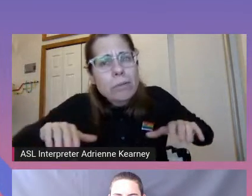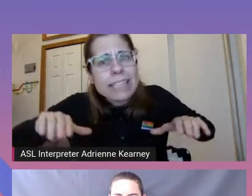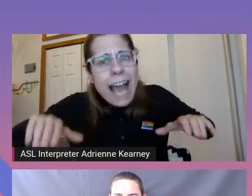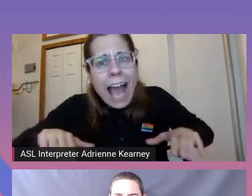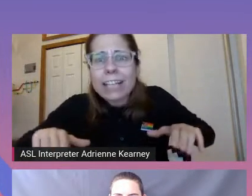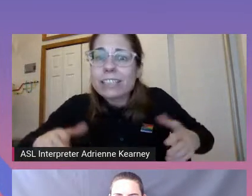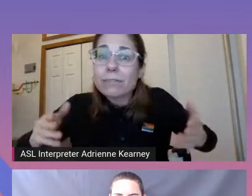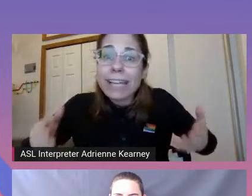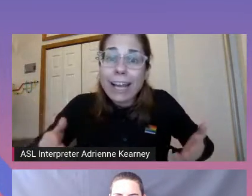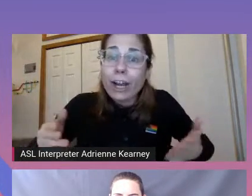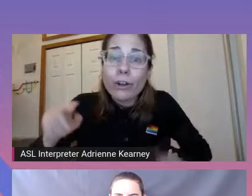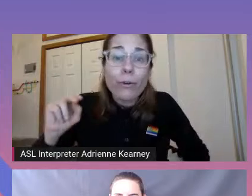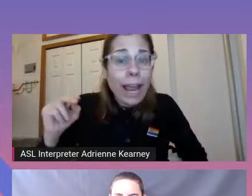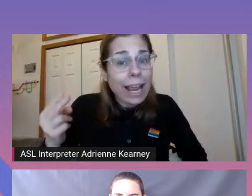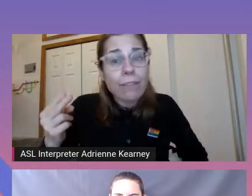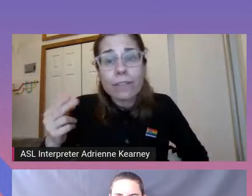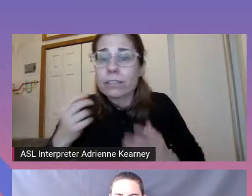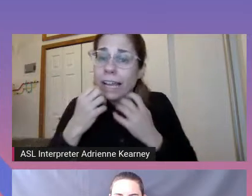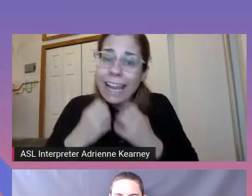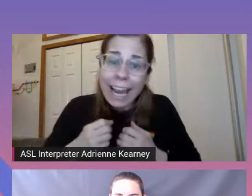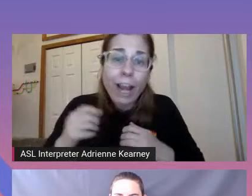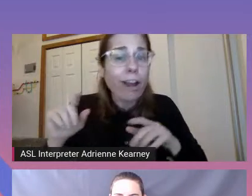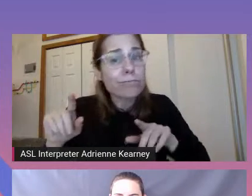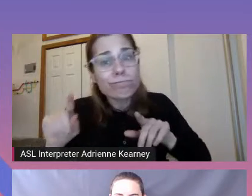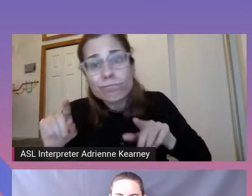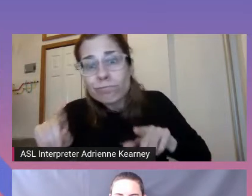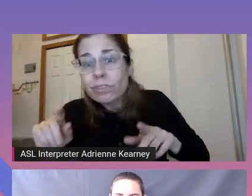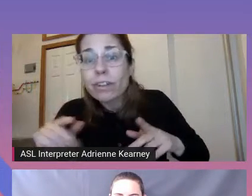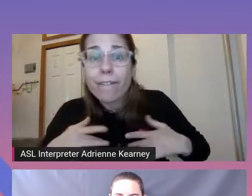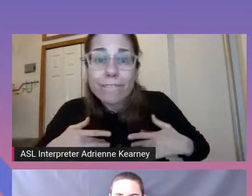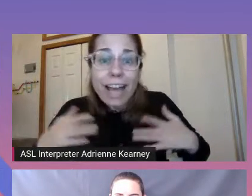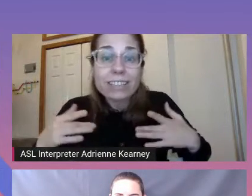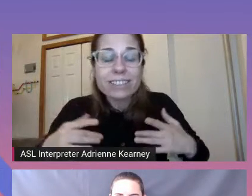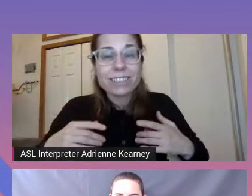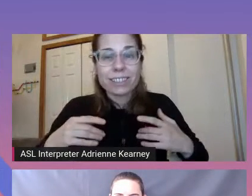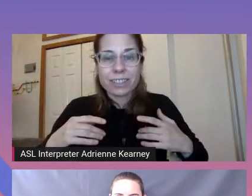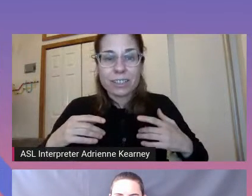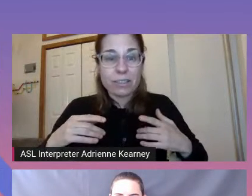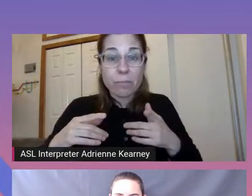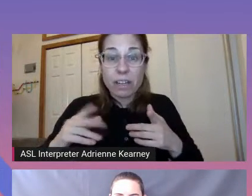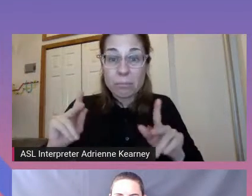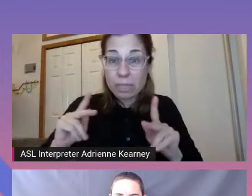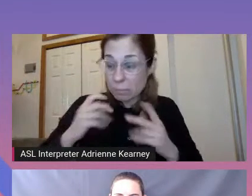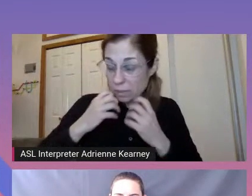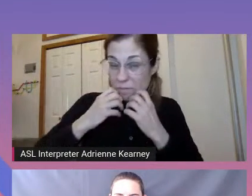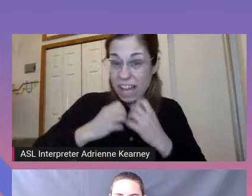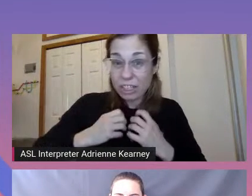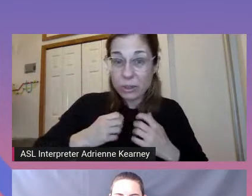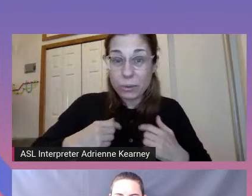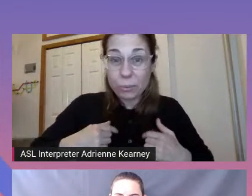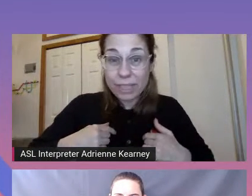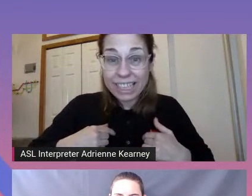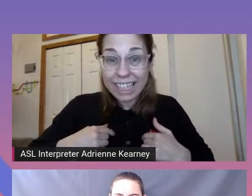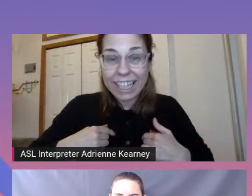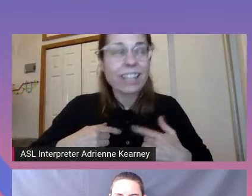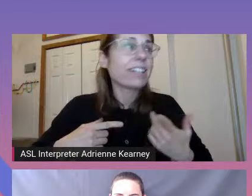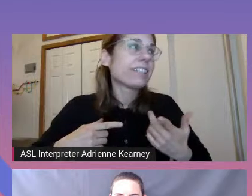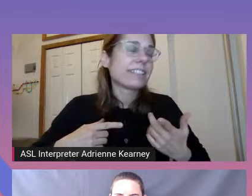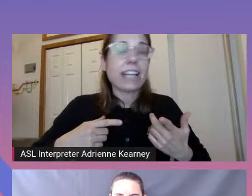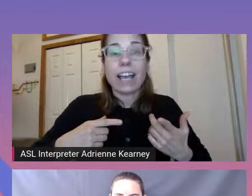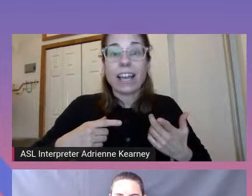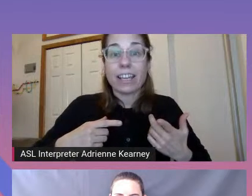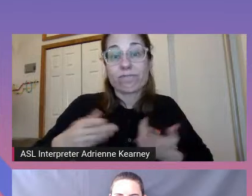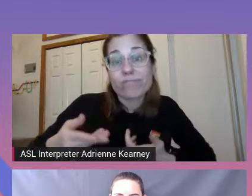like what it looks like to me to feel valued by the community of New Haven means being like invited to serve.